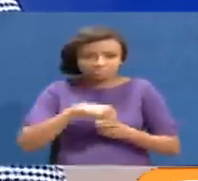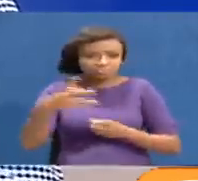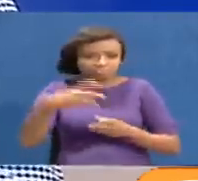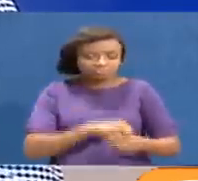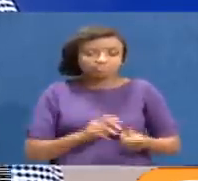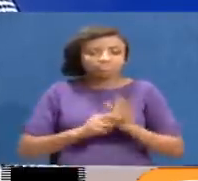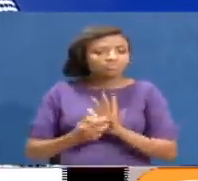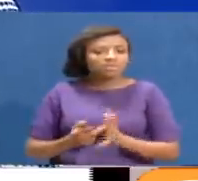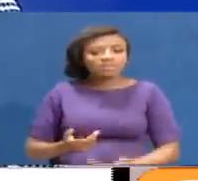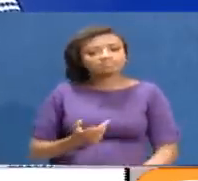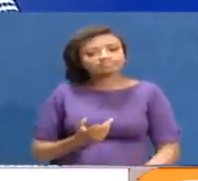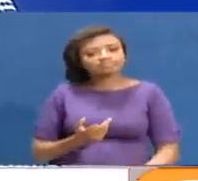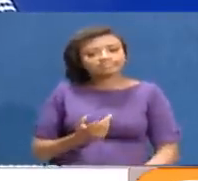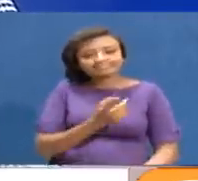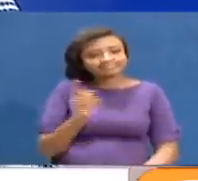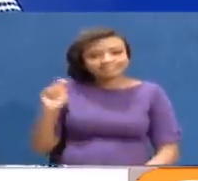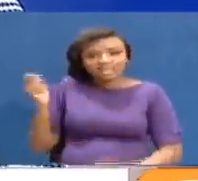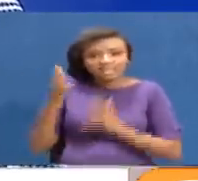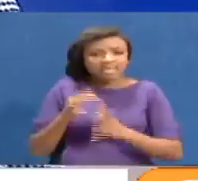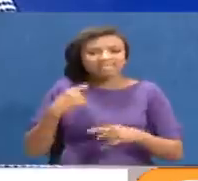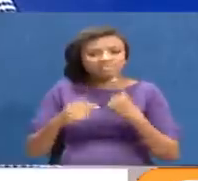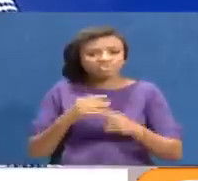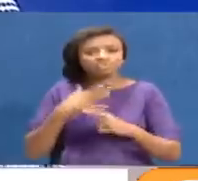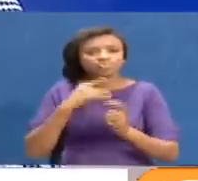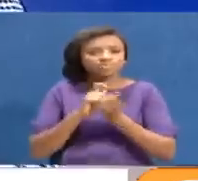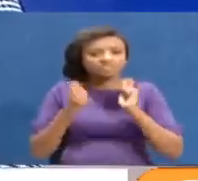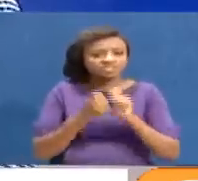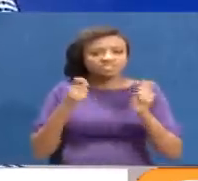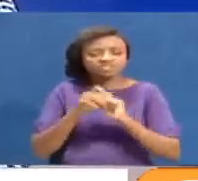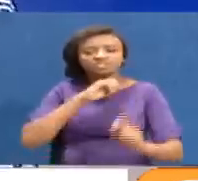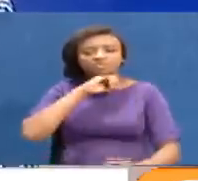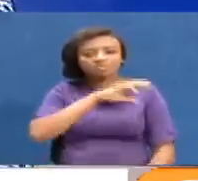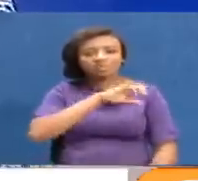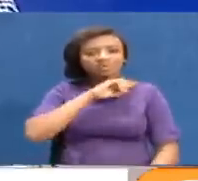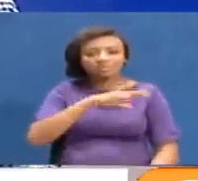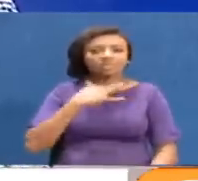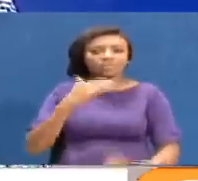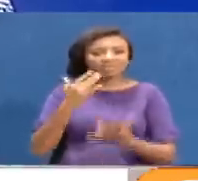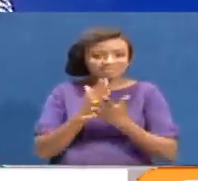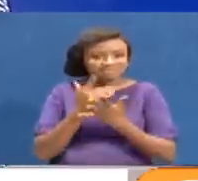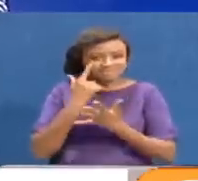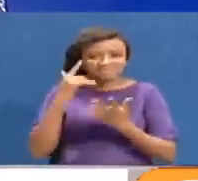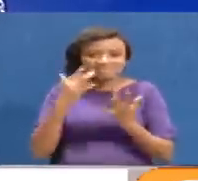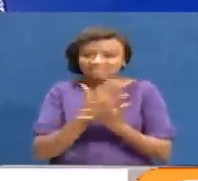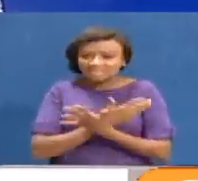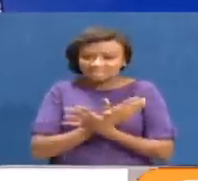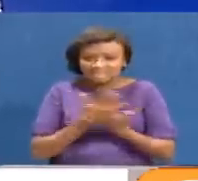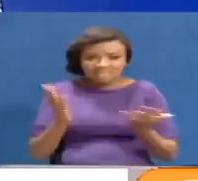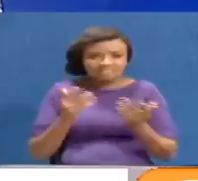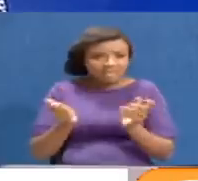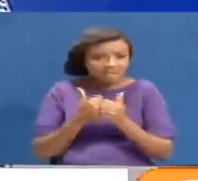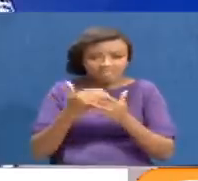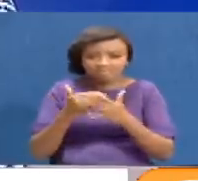people of Kenya crying, saying they want change? They want to see some things before the next